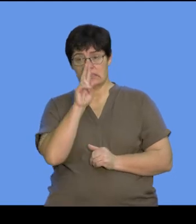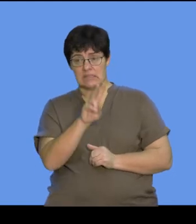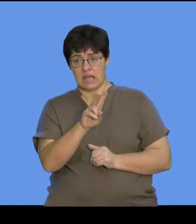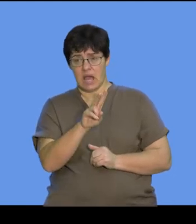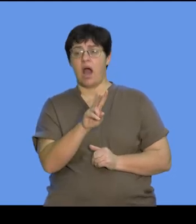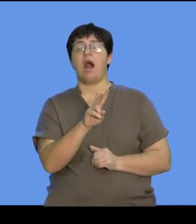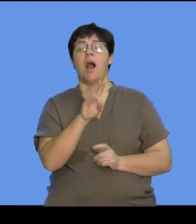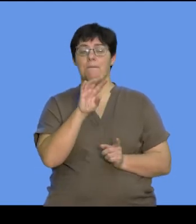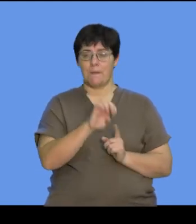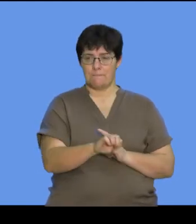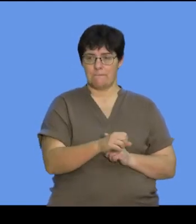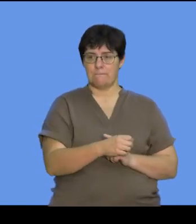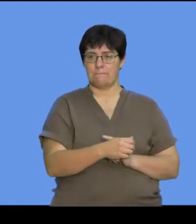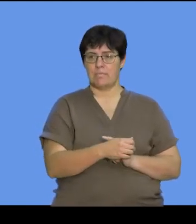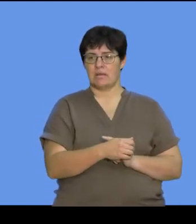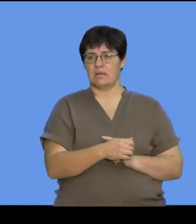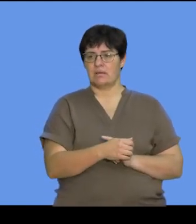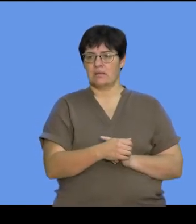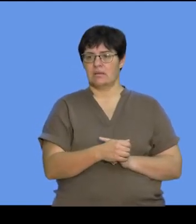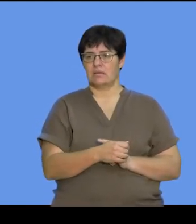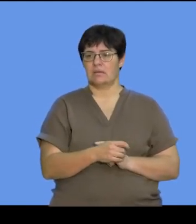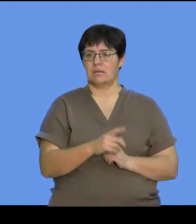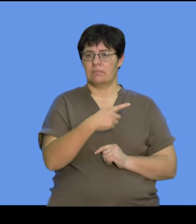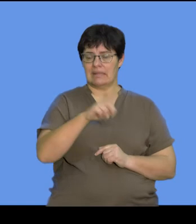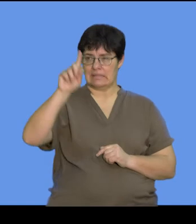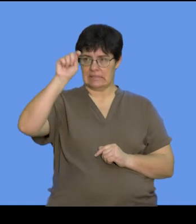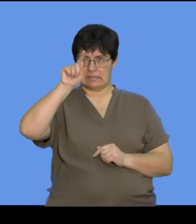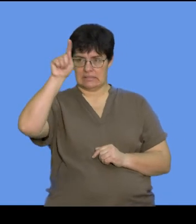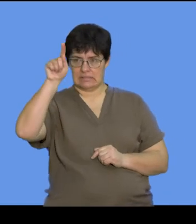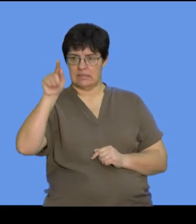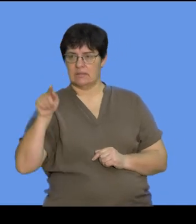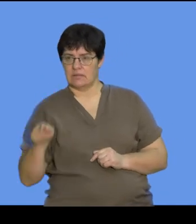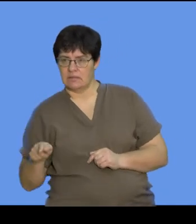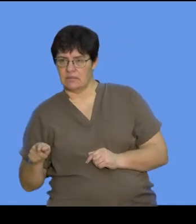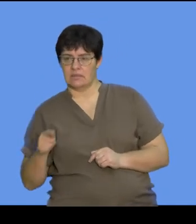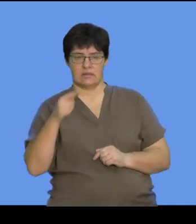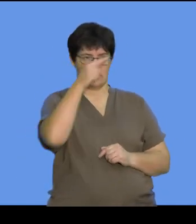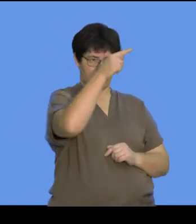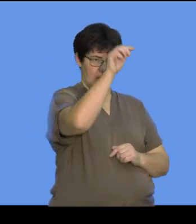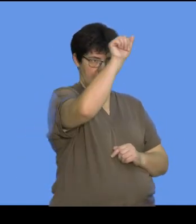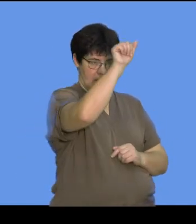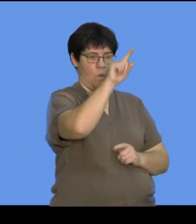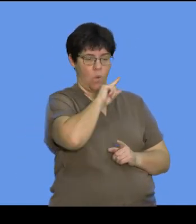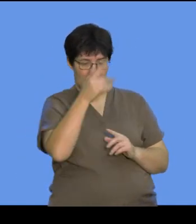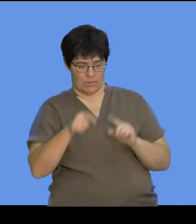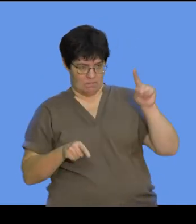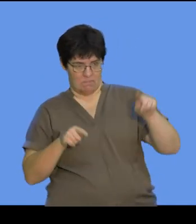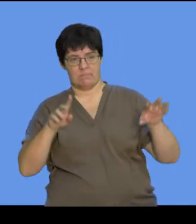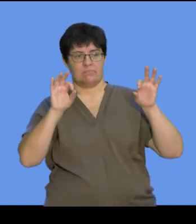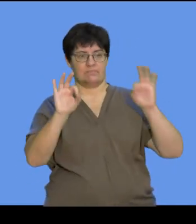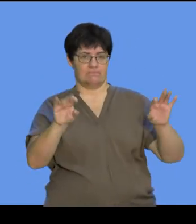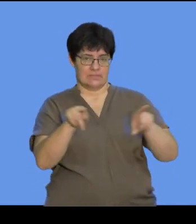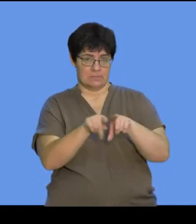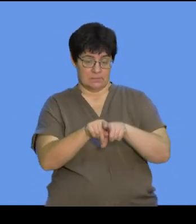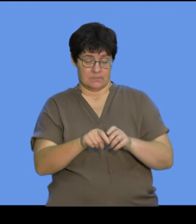see that, there's going to be, let me get this right, a thymine there, and that's going to be an adenine based on its shape being similar to